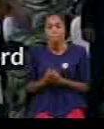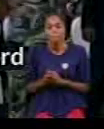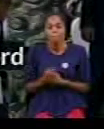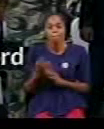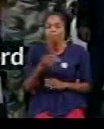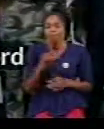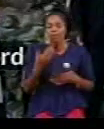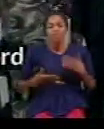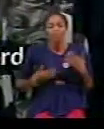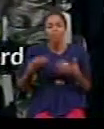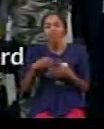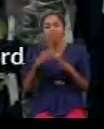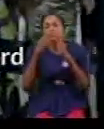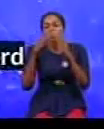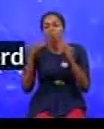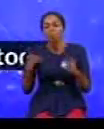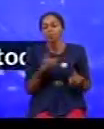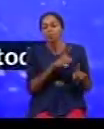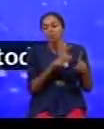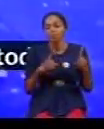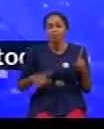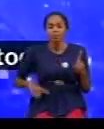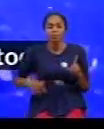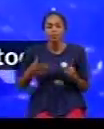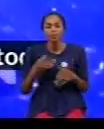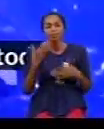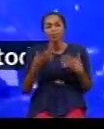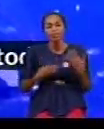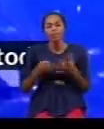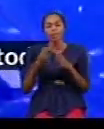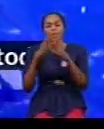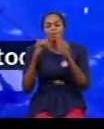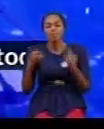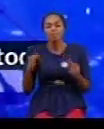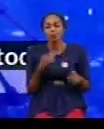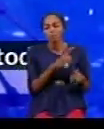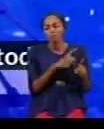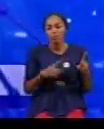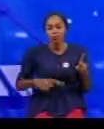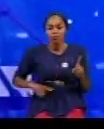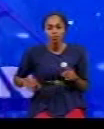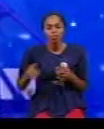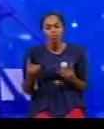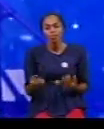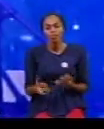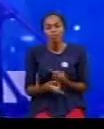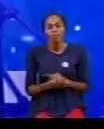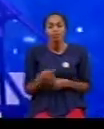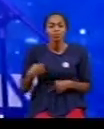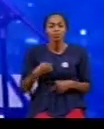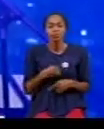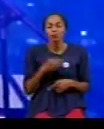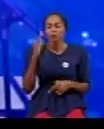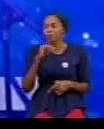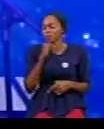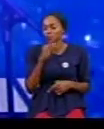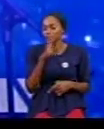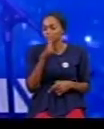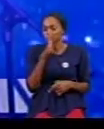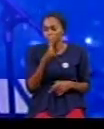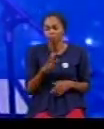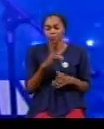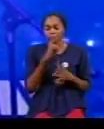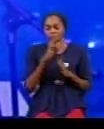There's joy in the house of the Lord, there's joy in the house of the Lord today. And we won't be